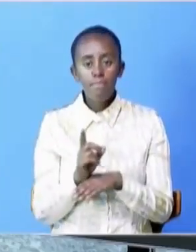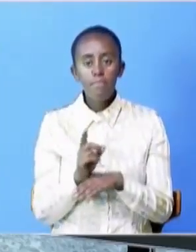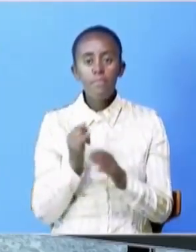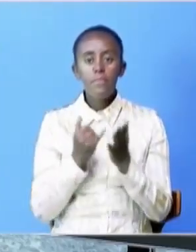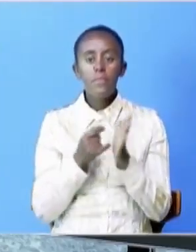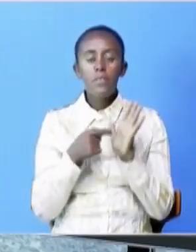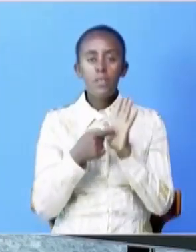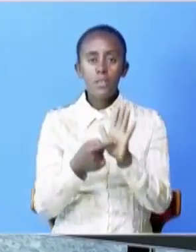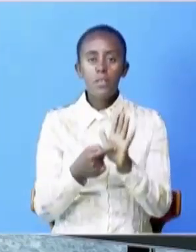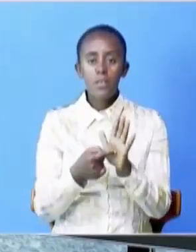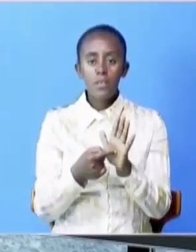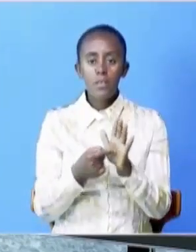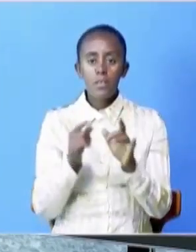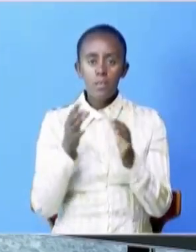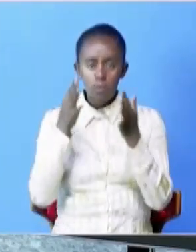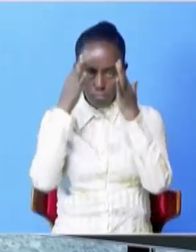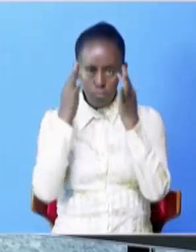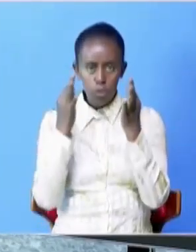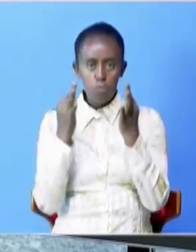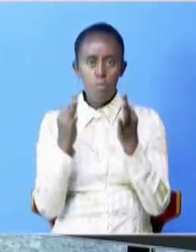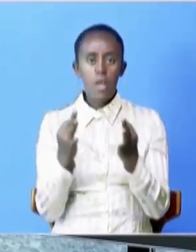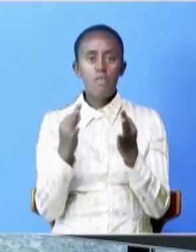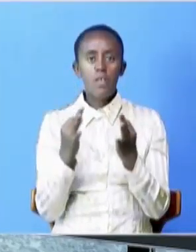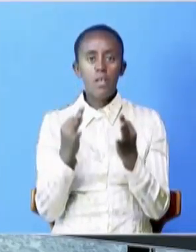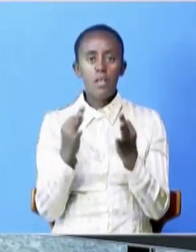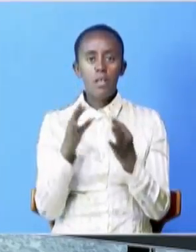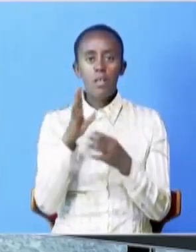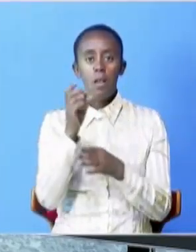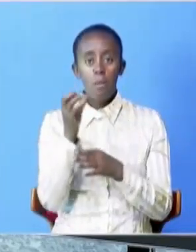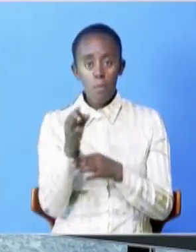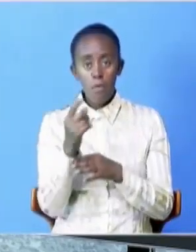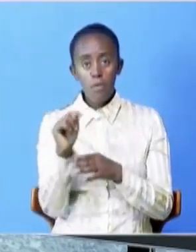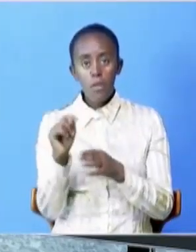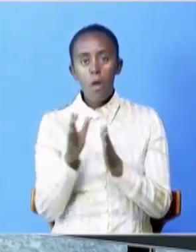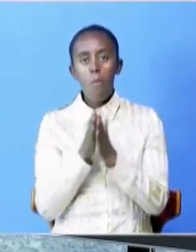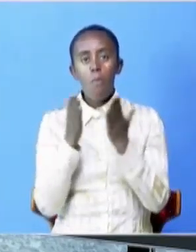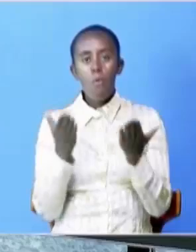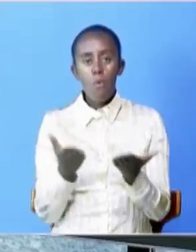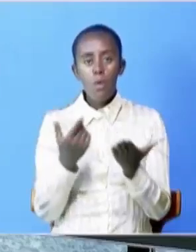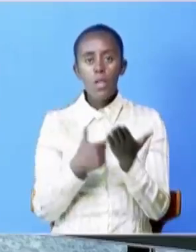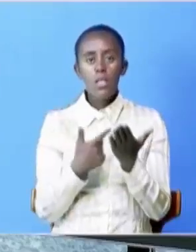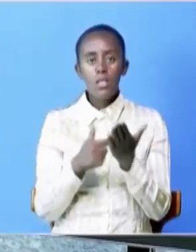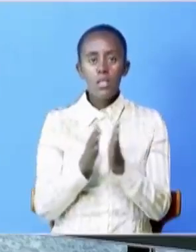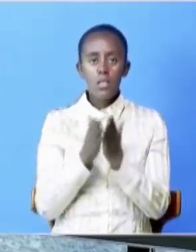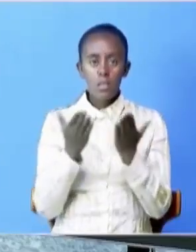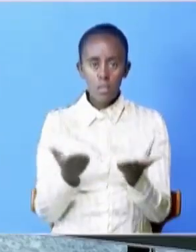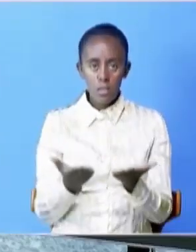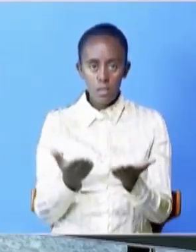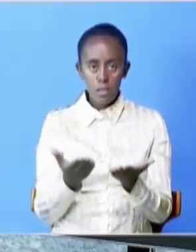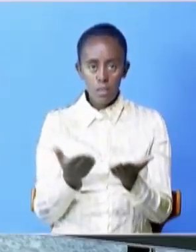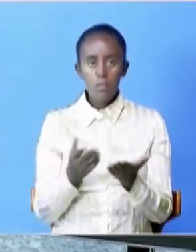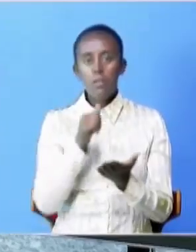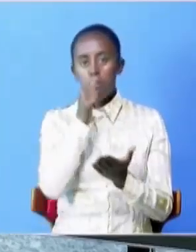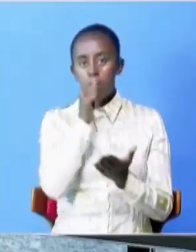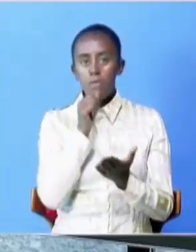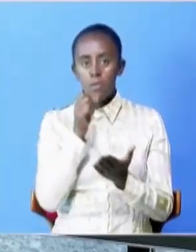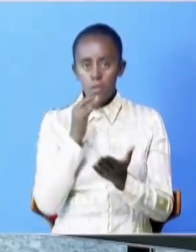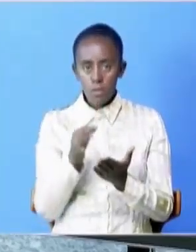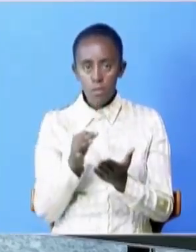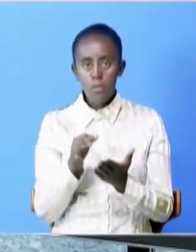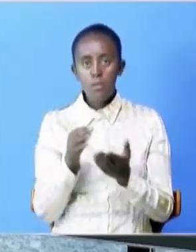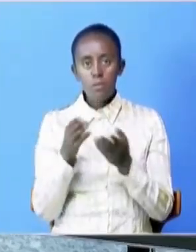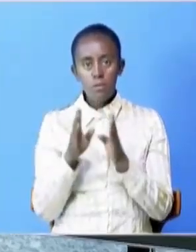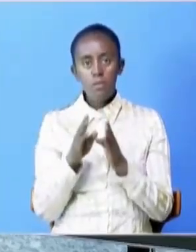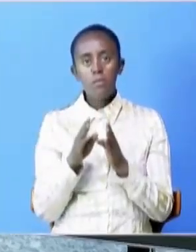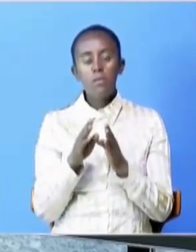It's showing us a specific type of the book. This book, The Secrets of the Book, is, let's say,